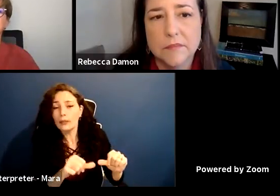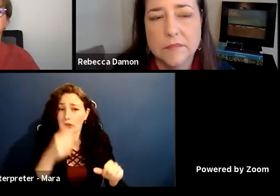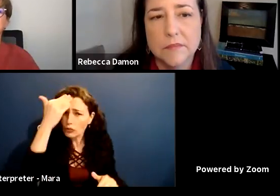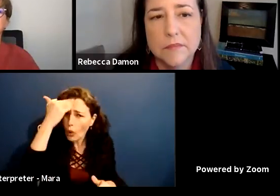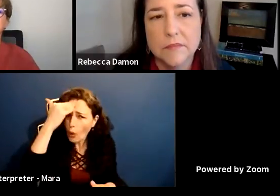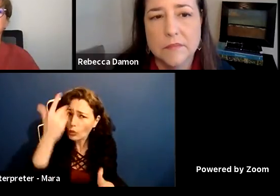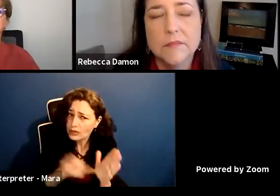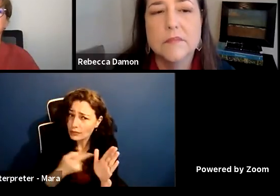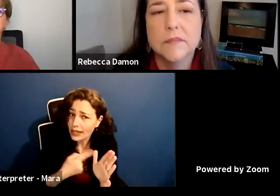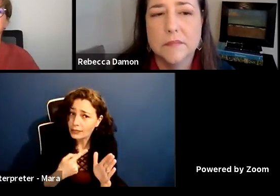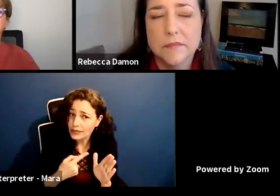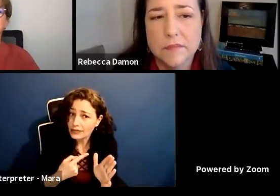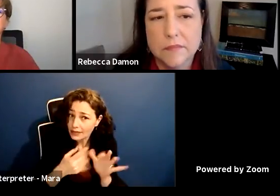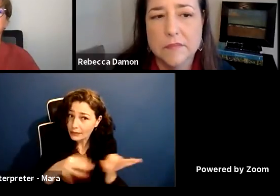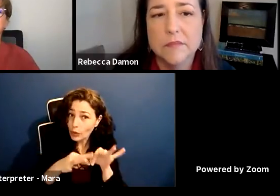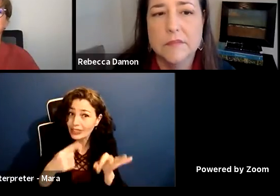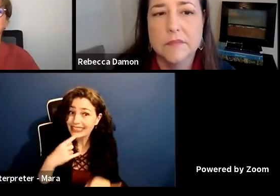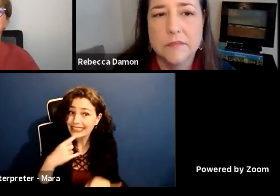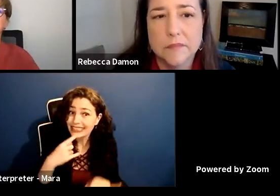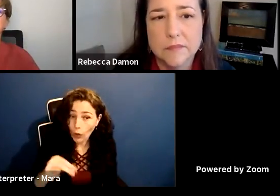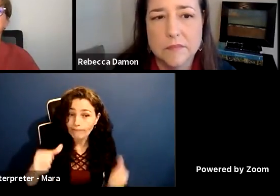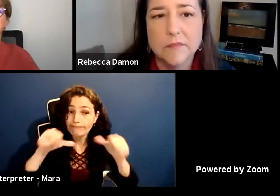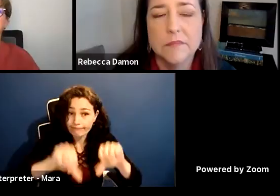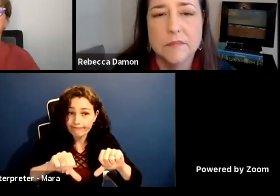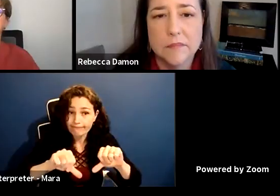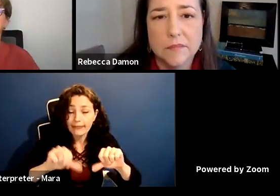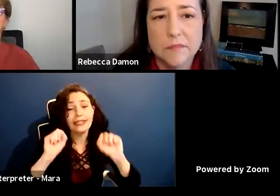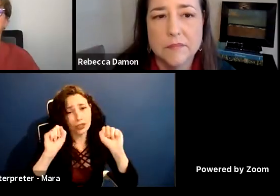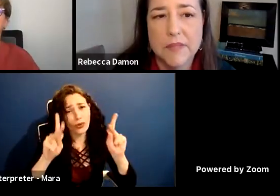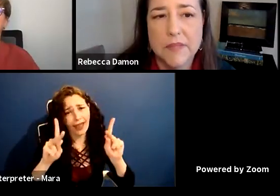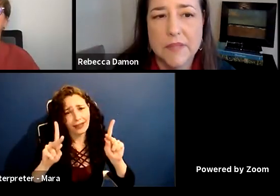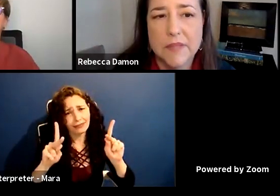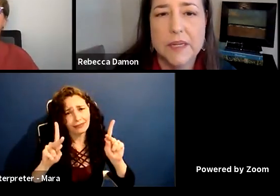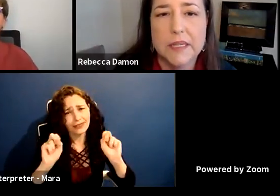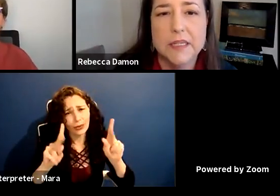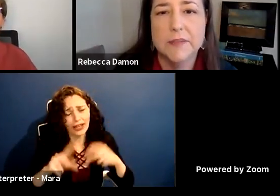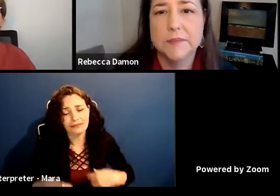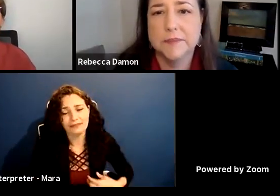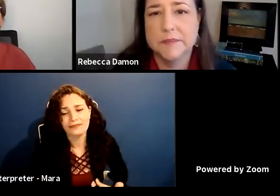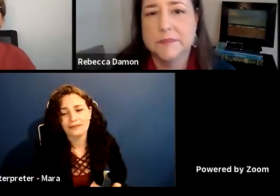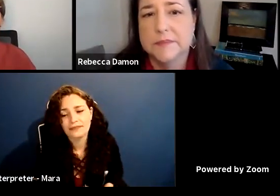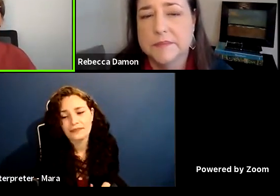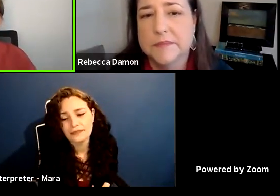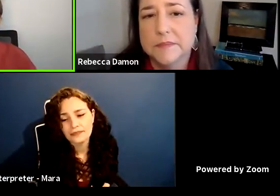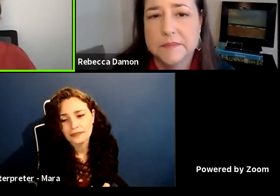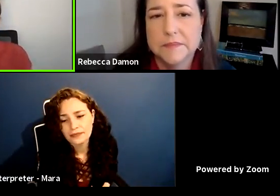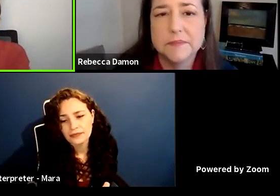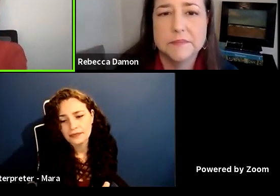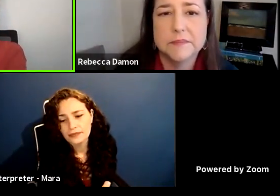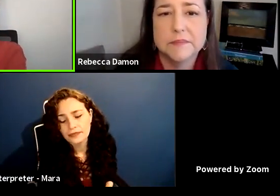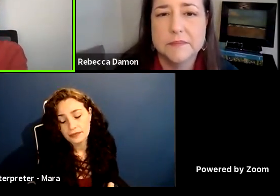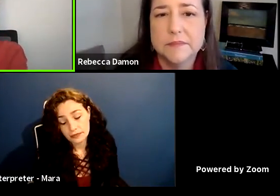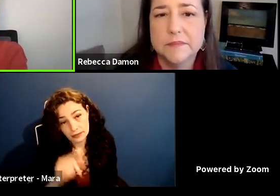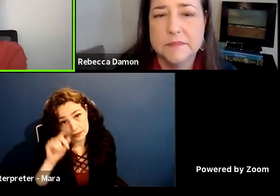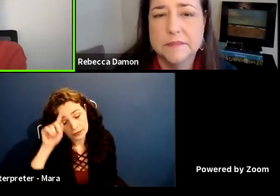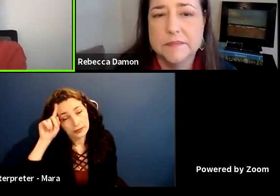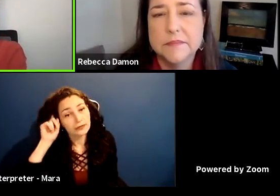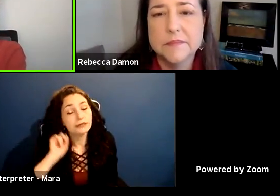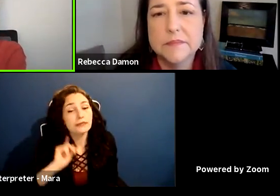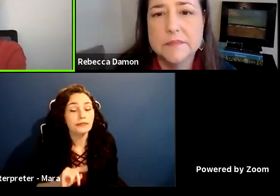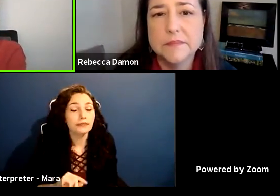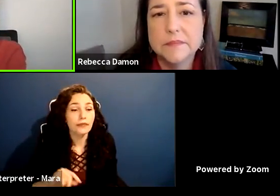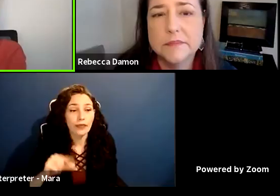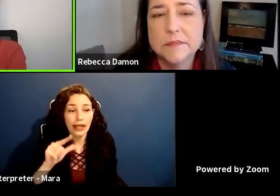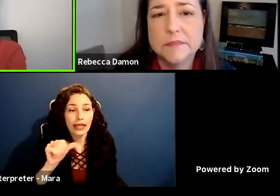and you need to know that that's okay. Thank you. That's great, Nina. Bob, would you talk a little, just really